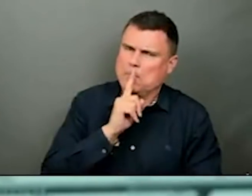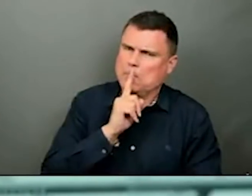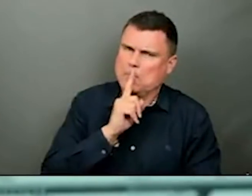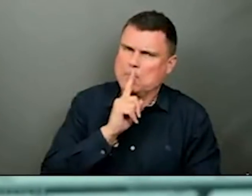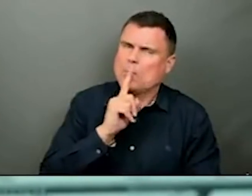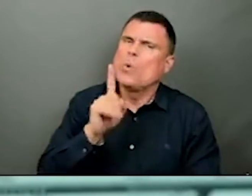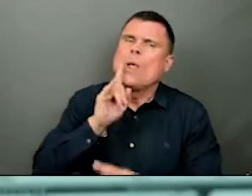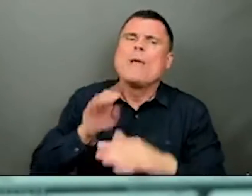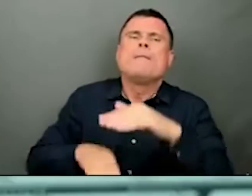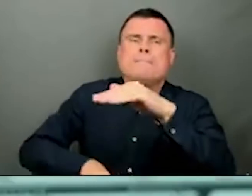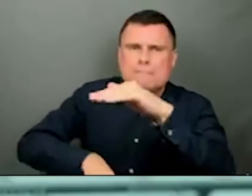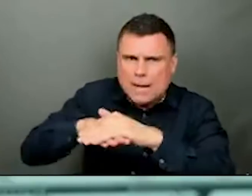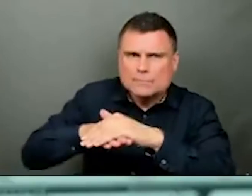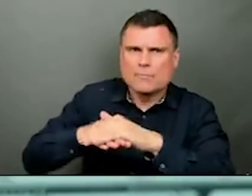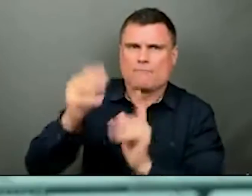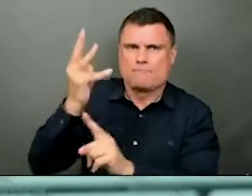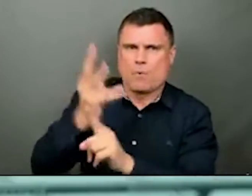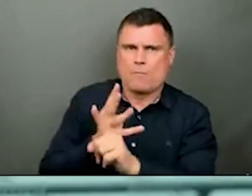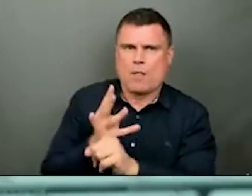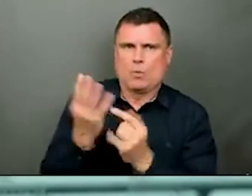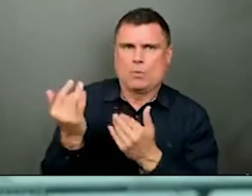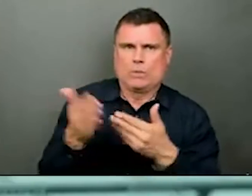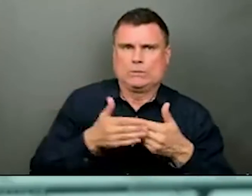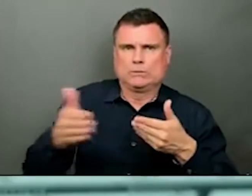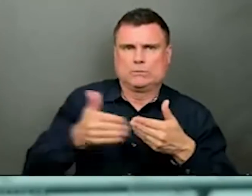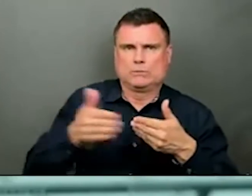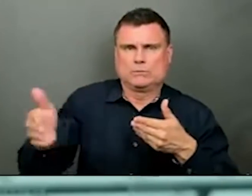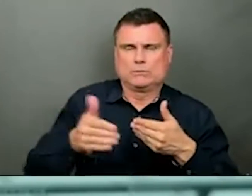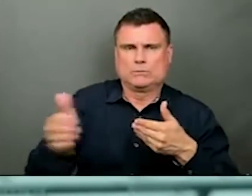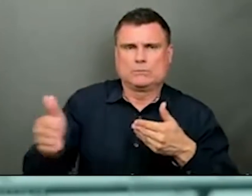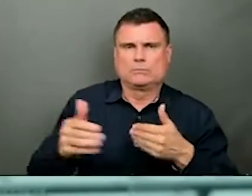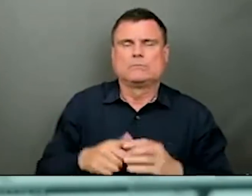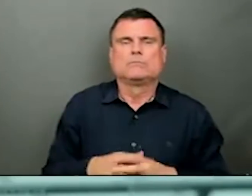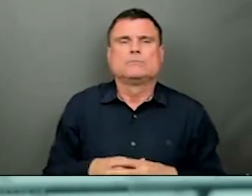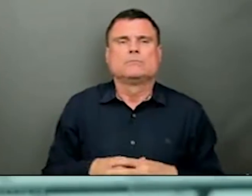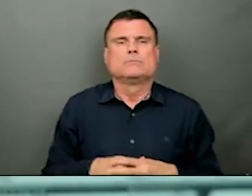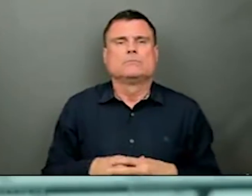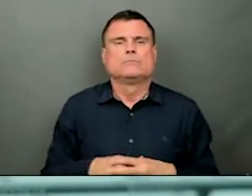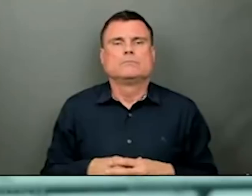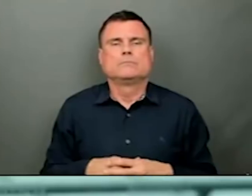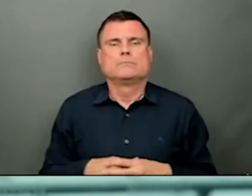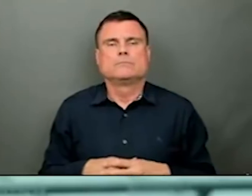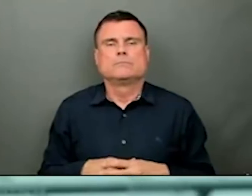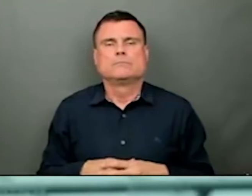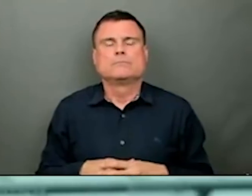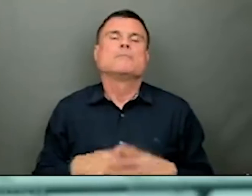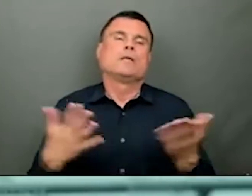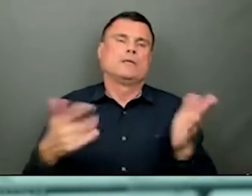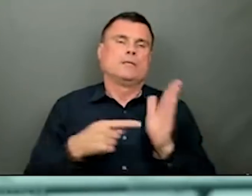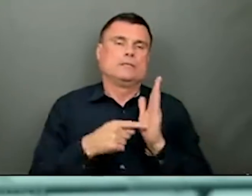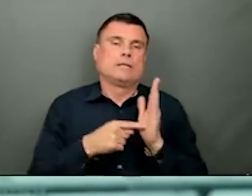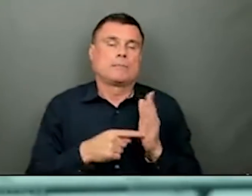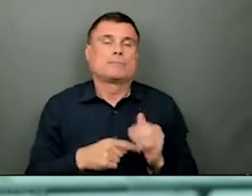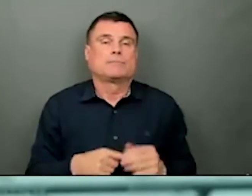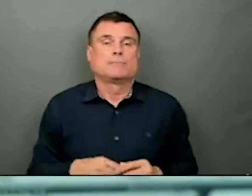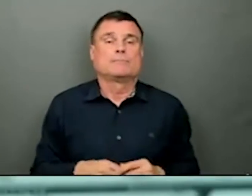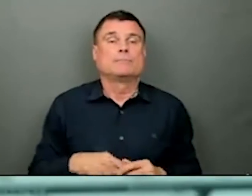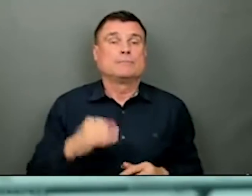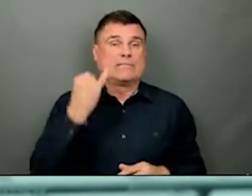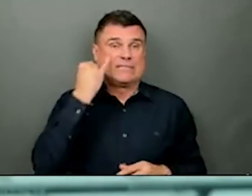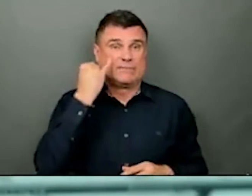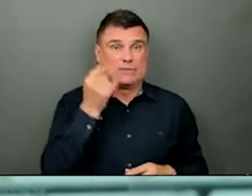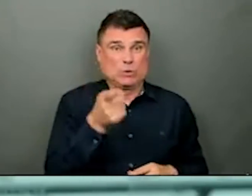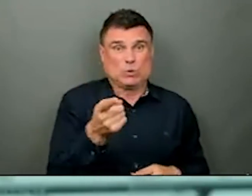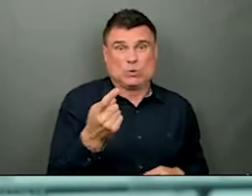dose in the last few months will not have to wait for 4 months. And we are looking at the data of how we do